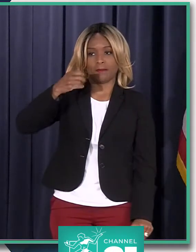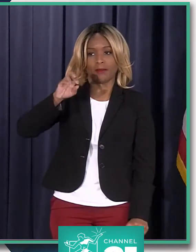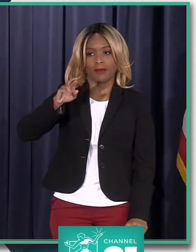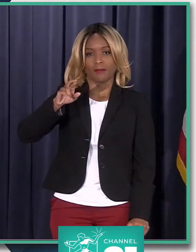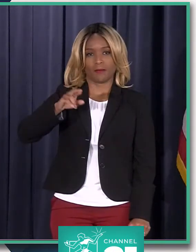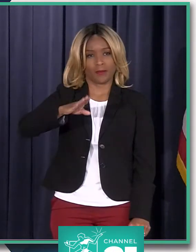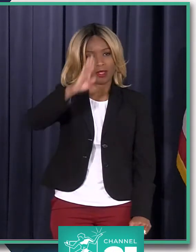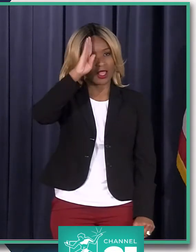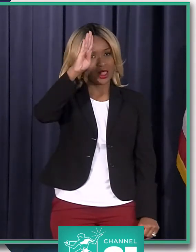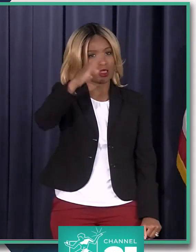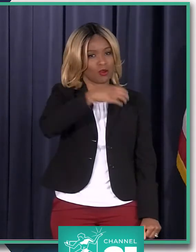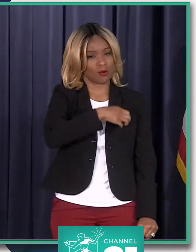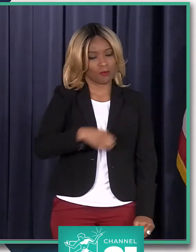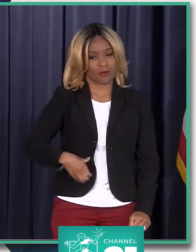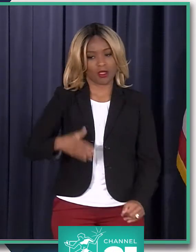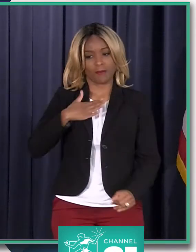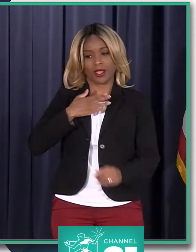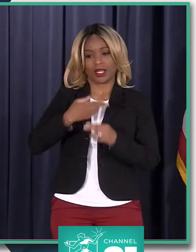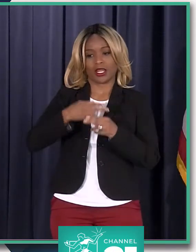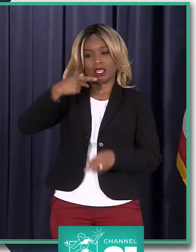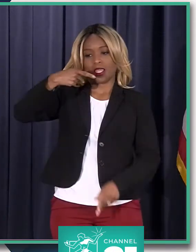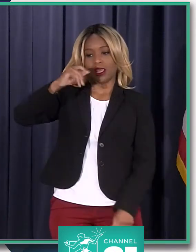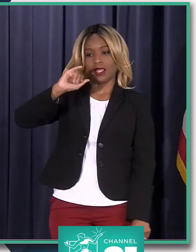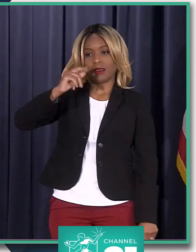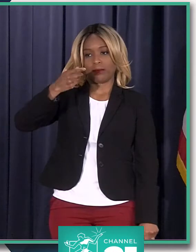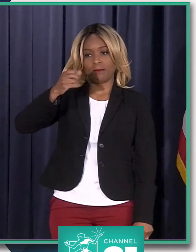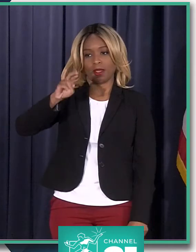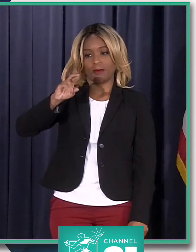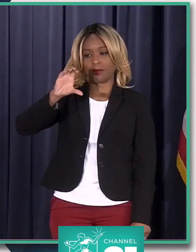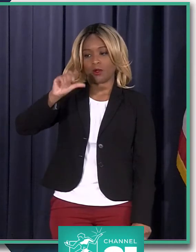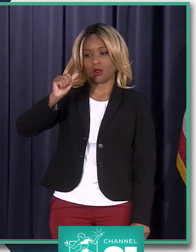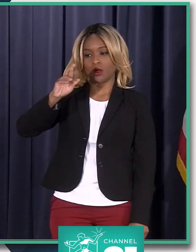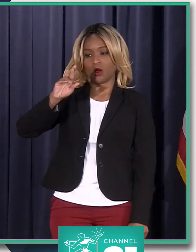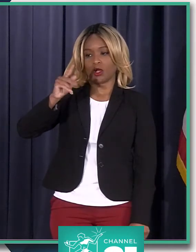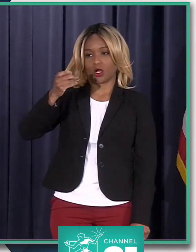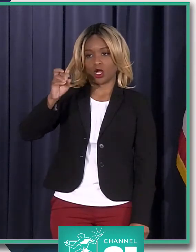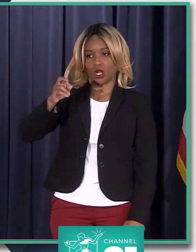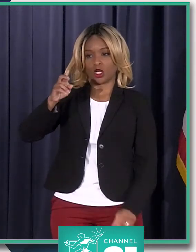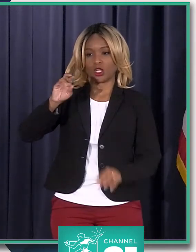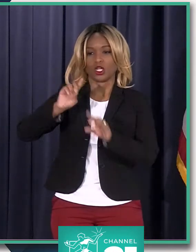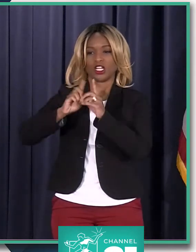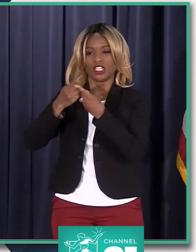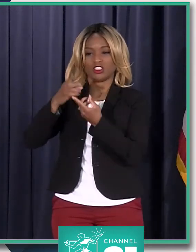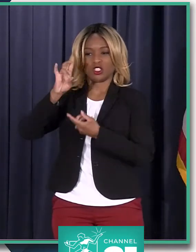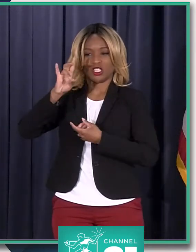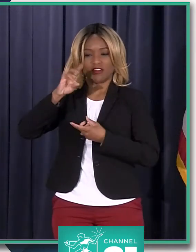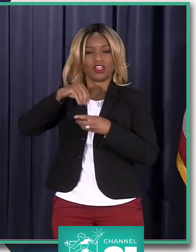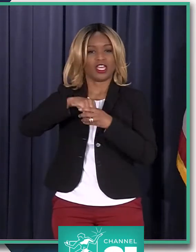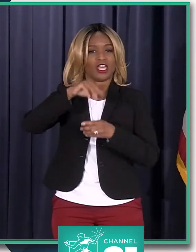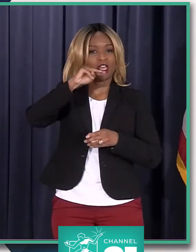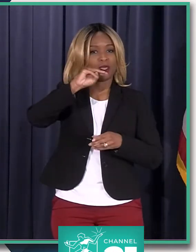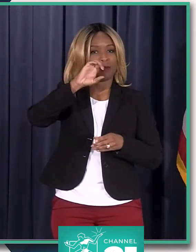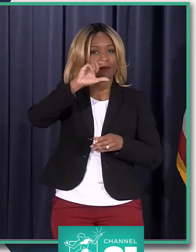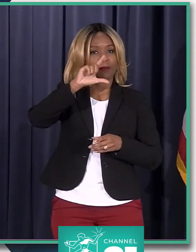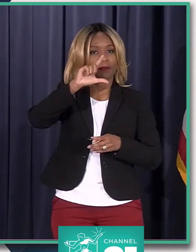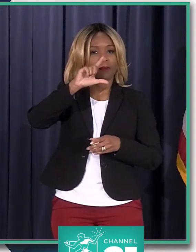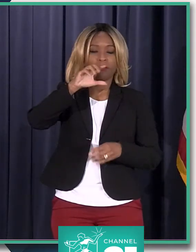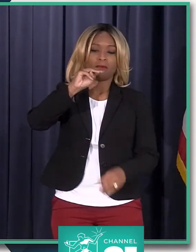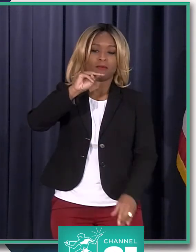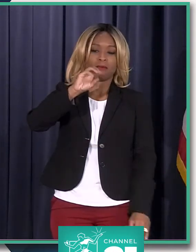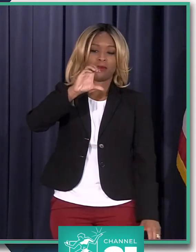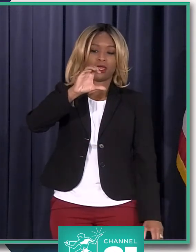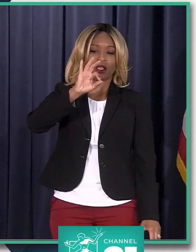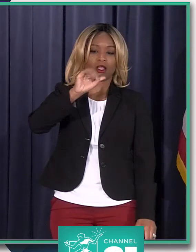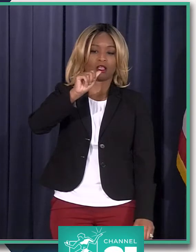Hello, Mayor. My name is Piper Carter. I'm in District 7 in the Barton McFarland neighborhood. I started